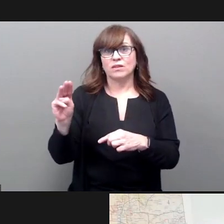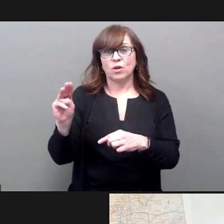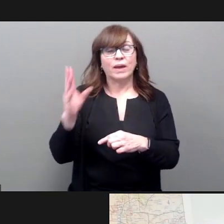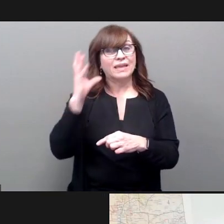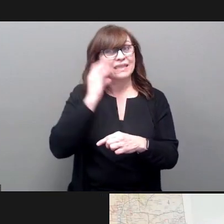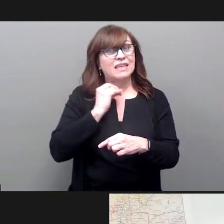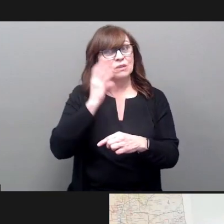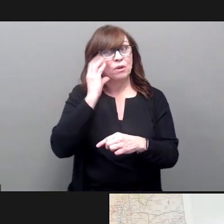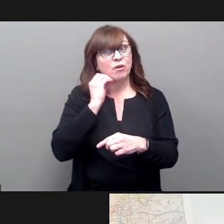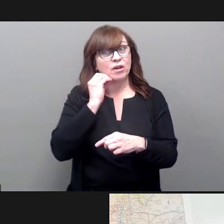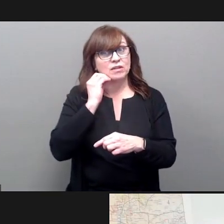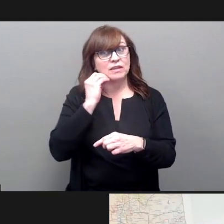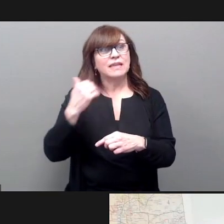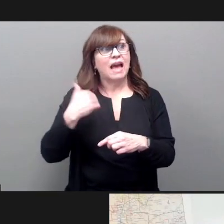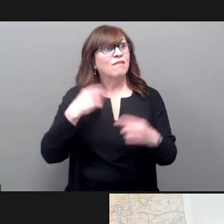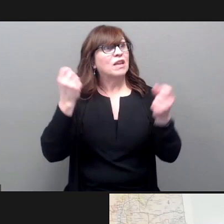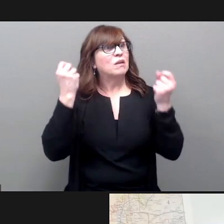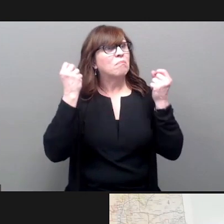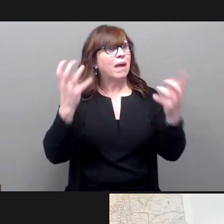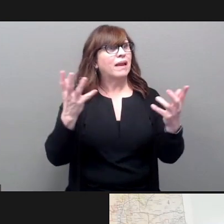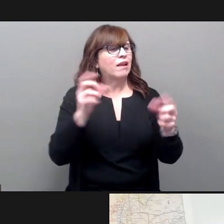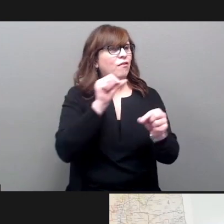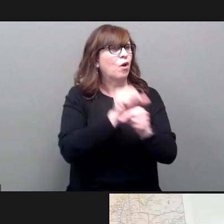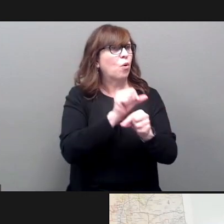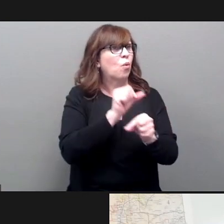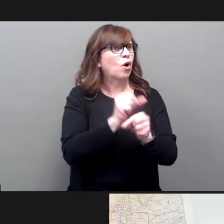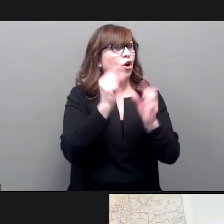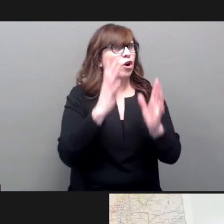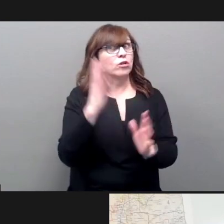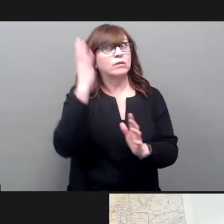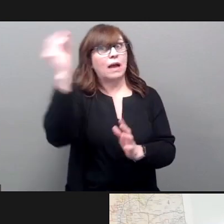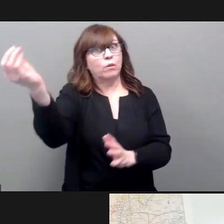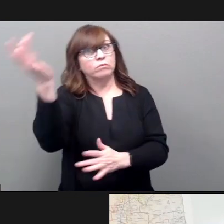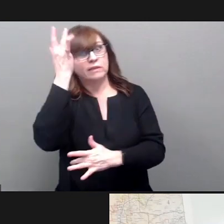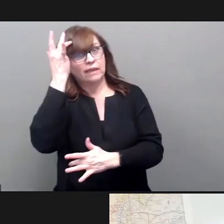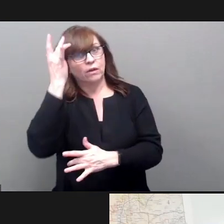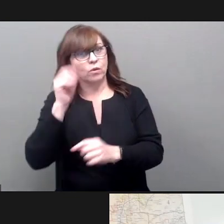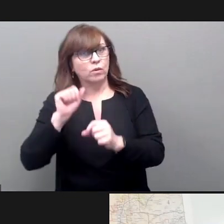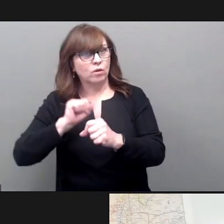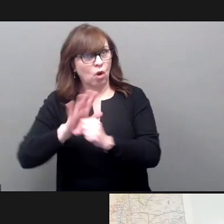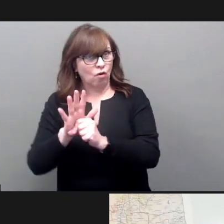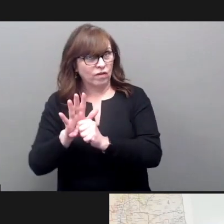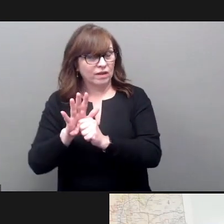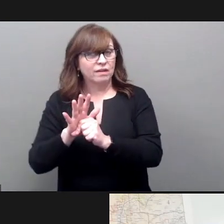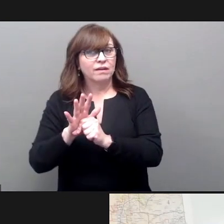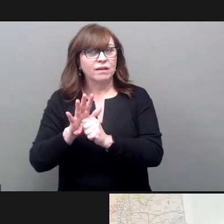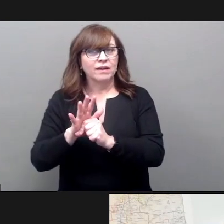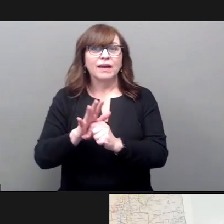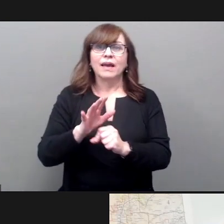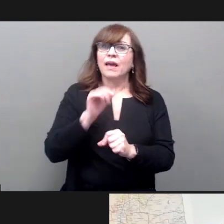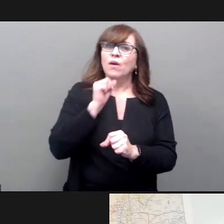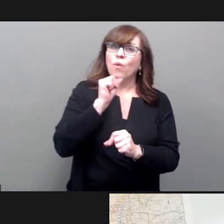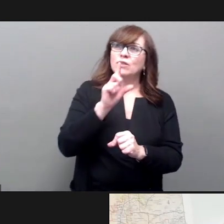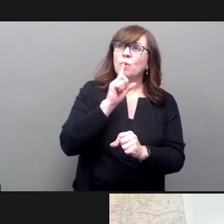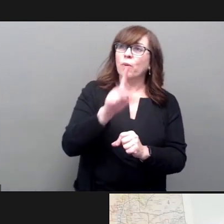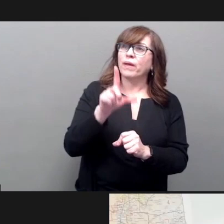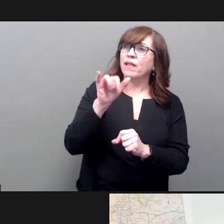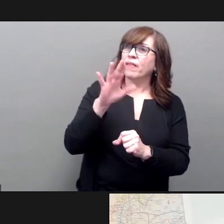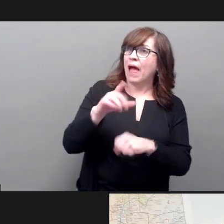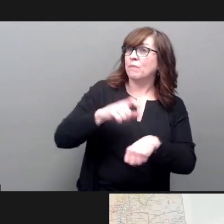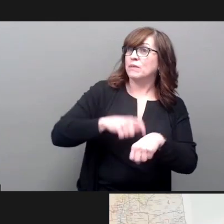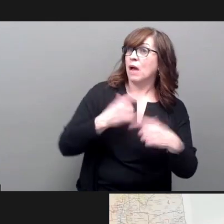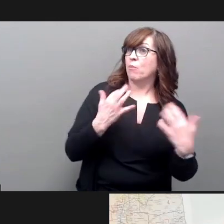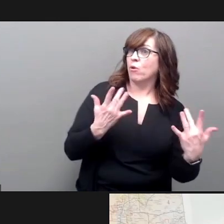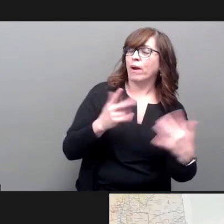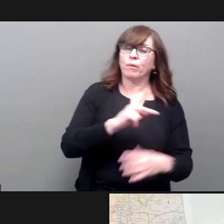experiencing, which is having a whole bunch of people out with COVID. And so it wasn't so much the lab turnaround time as the